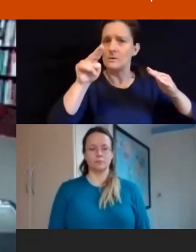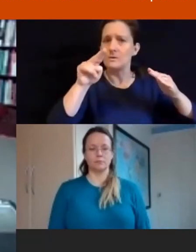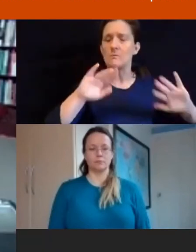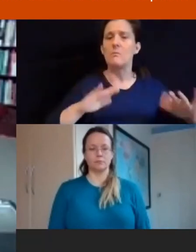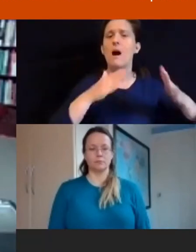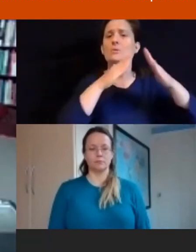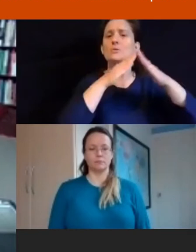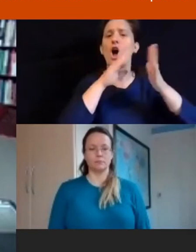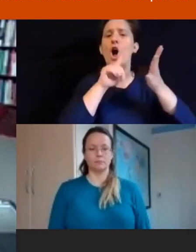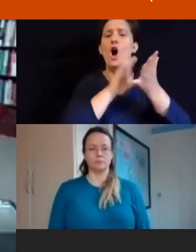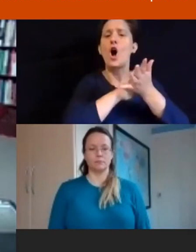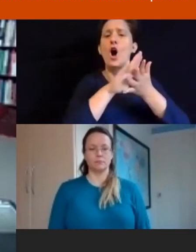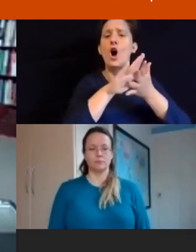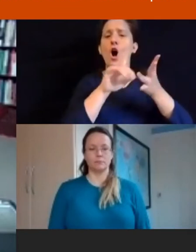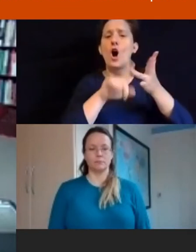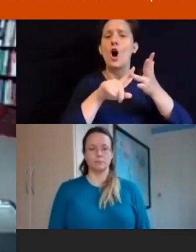Horeb.